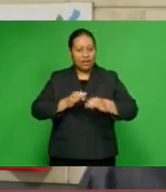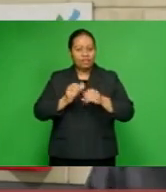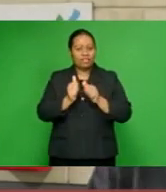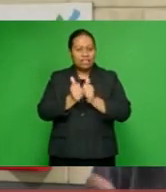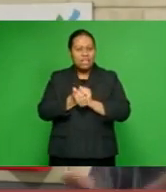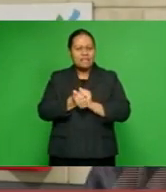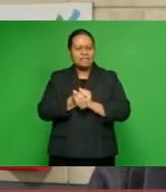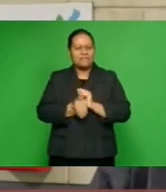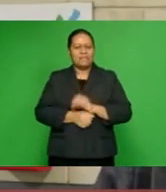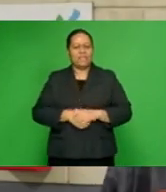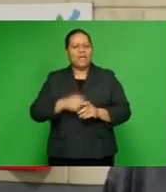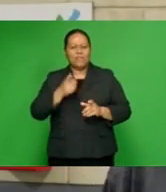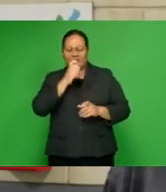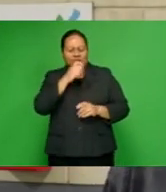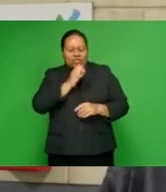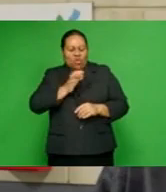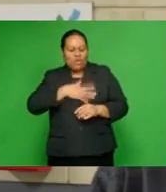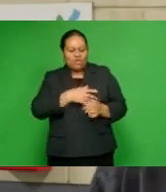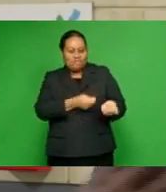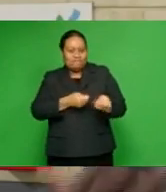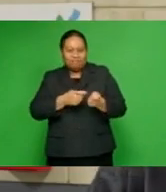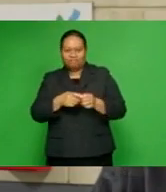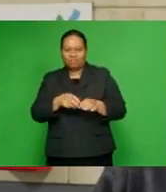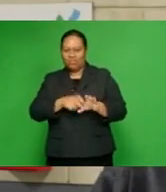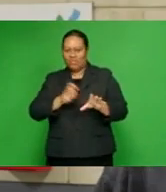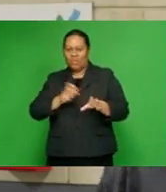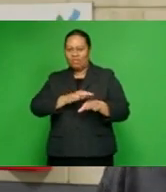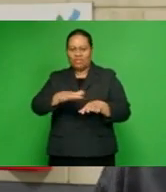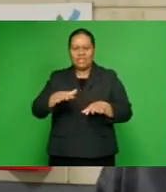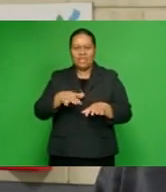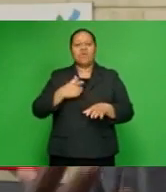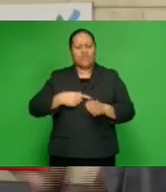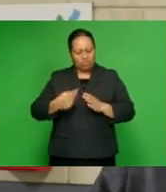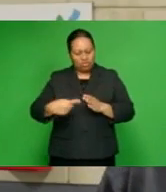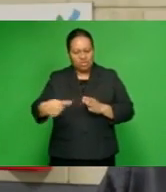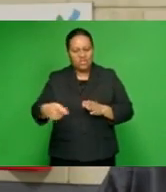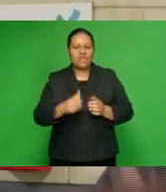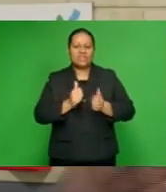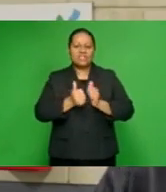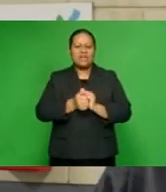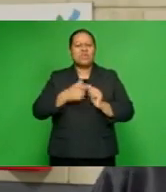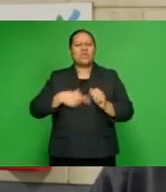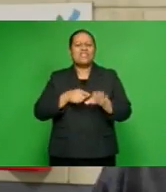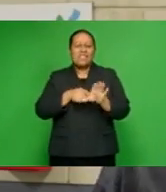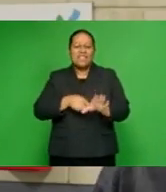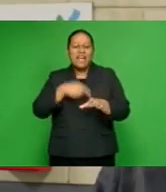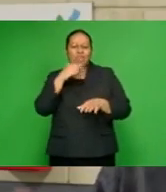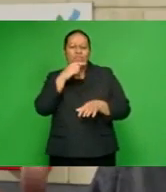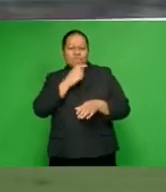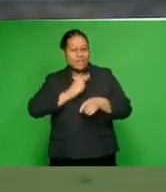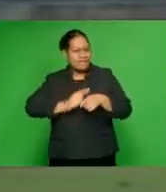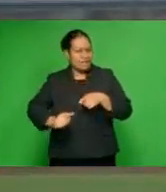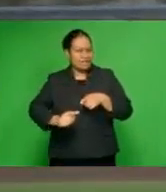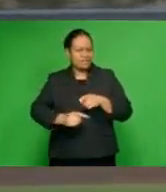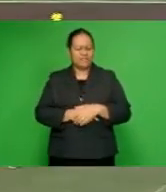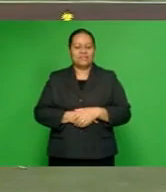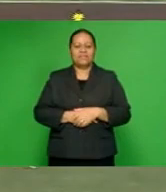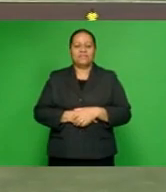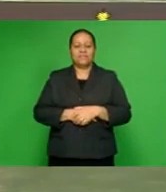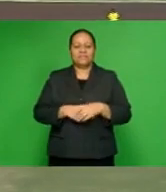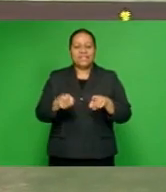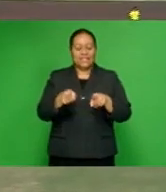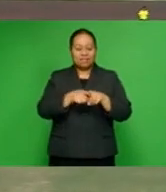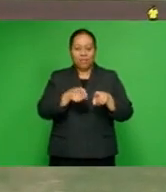did not pull them out because they played bad, and we just wanted to turn the game around. We had two younger boys who were very fast up front. The draw means